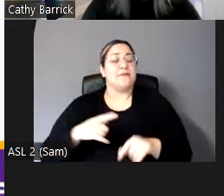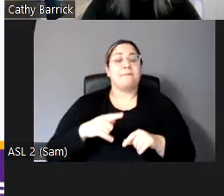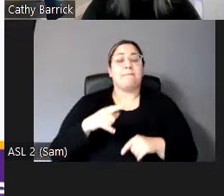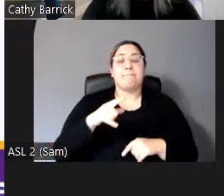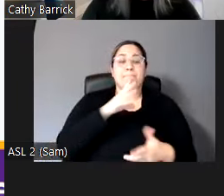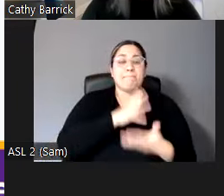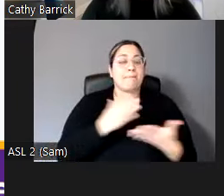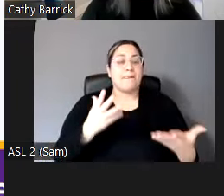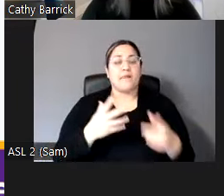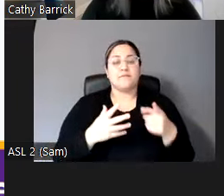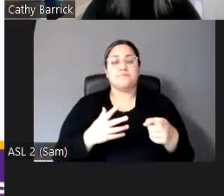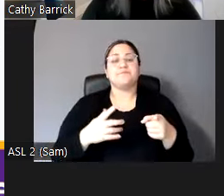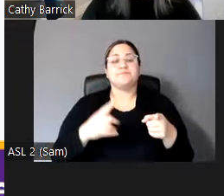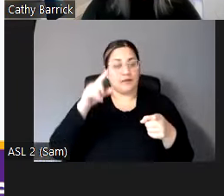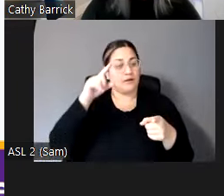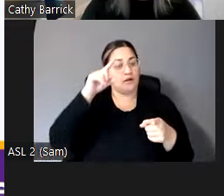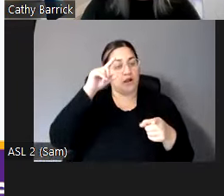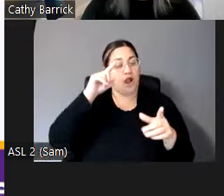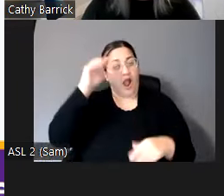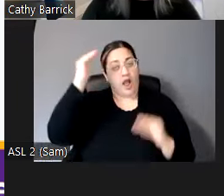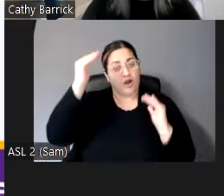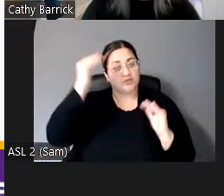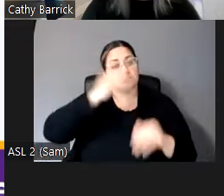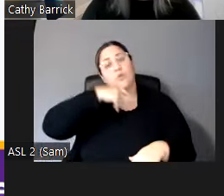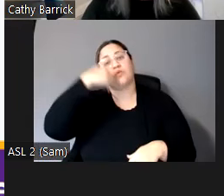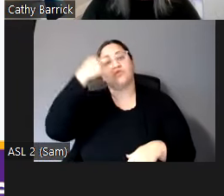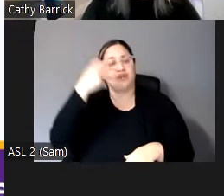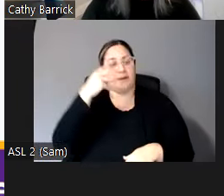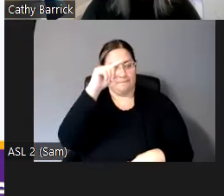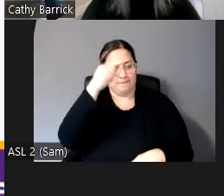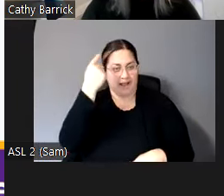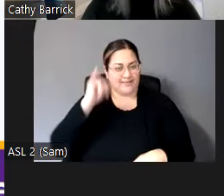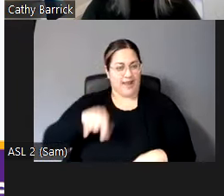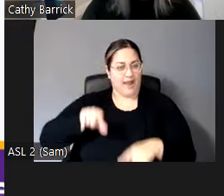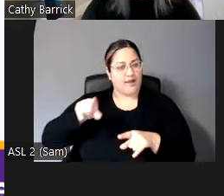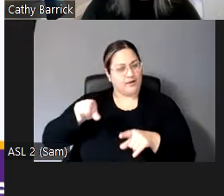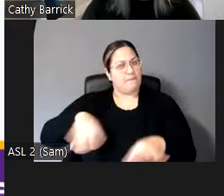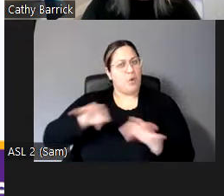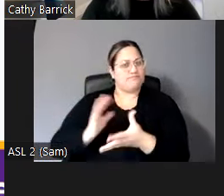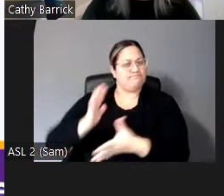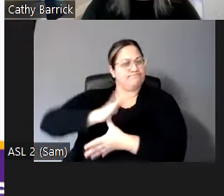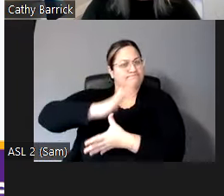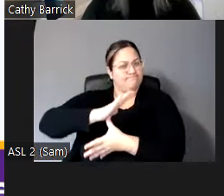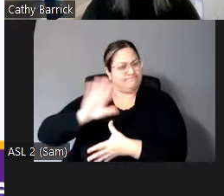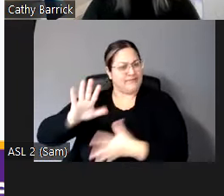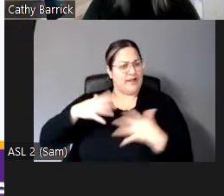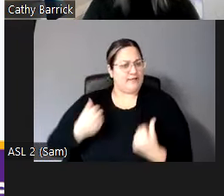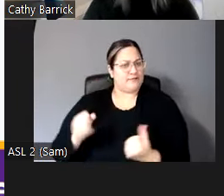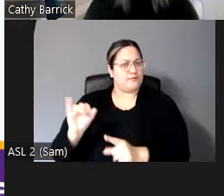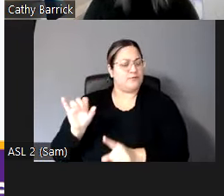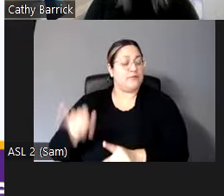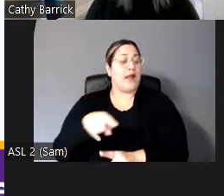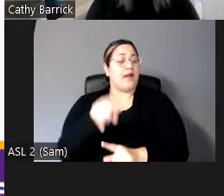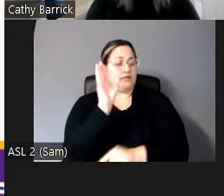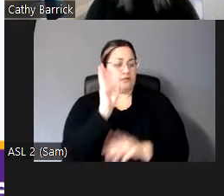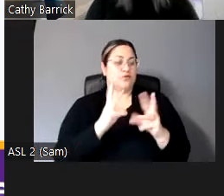older adults. And we actually have 3 doctors. Another one that's just joined this panel that will be joining us. And you can check all this out on